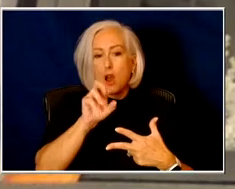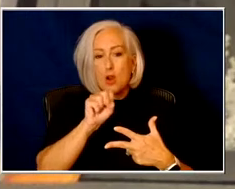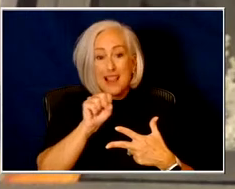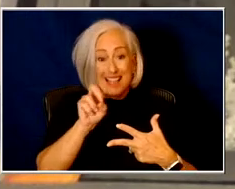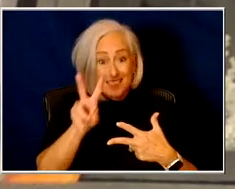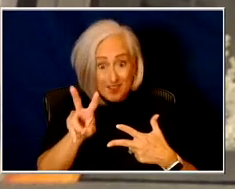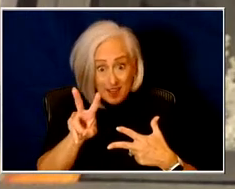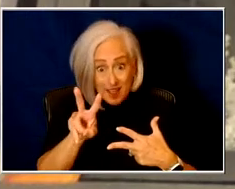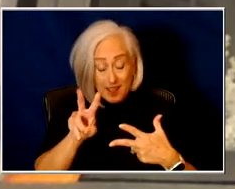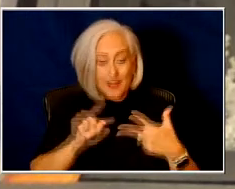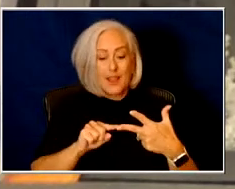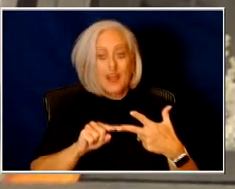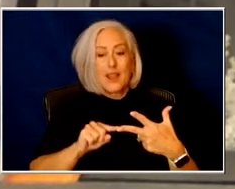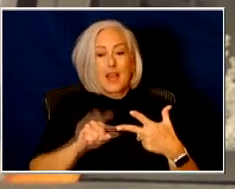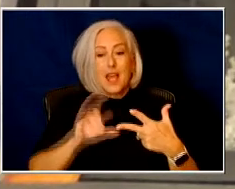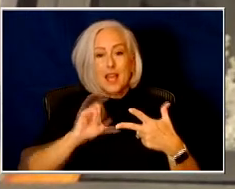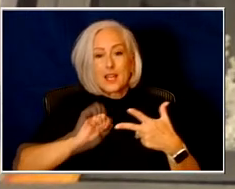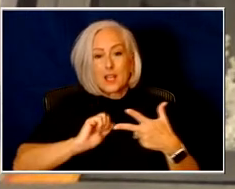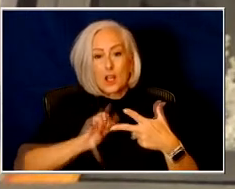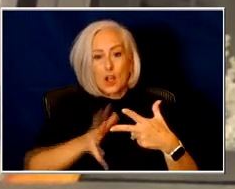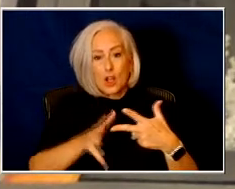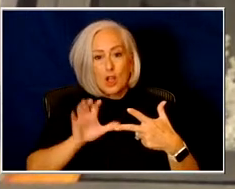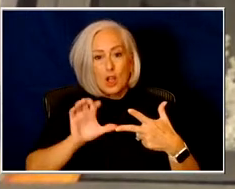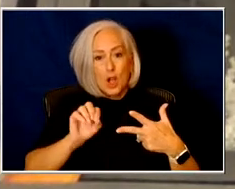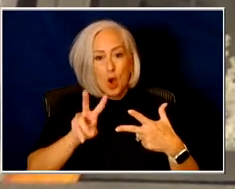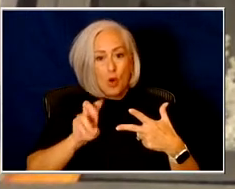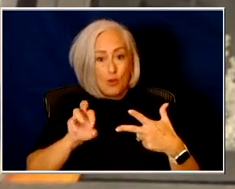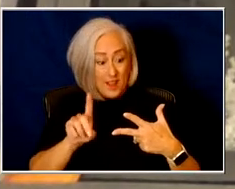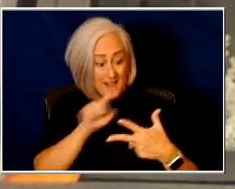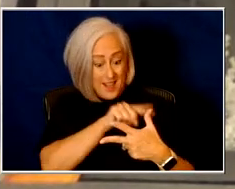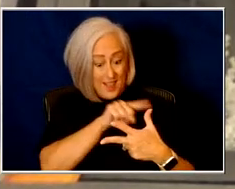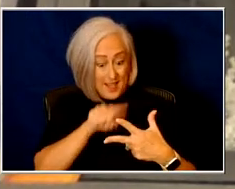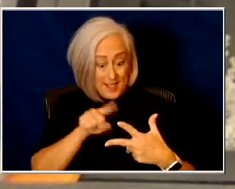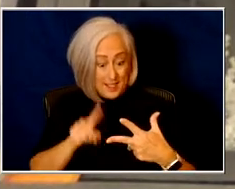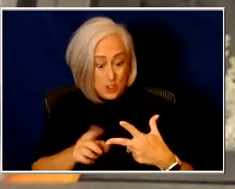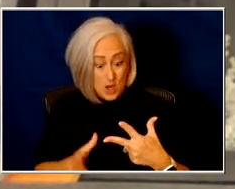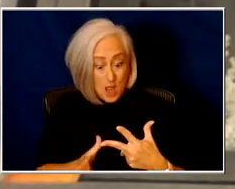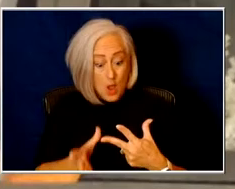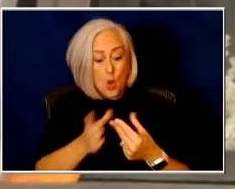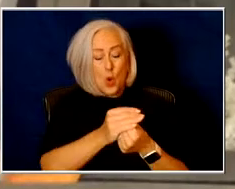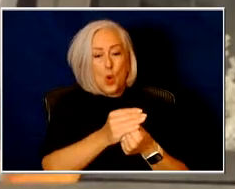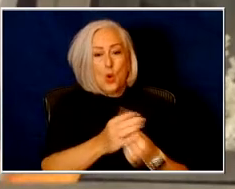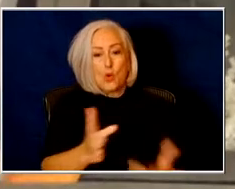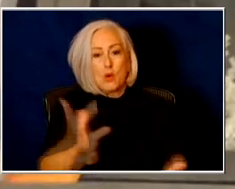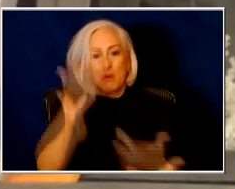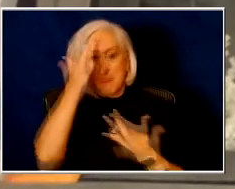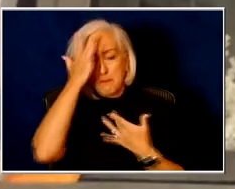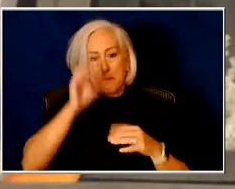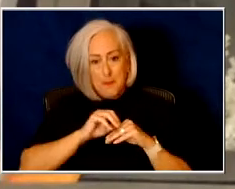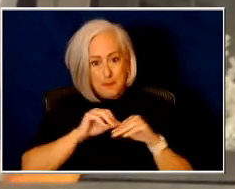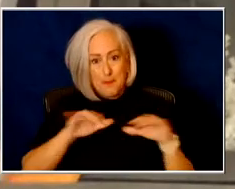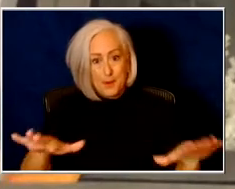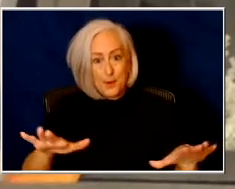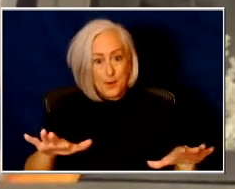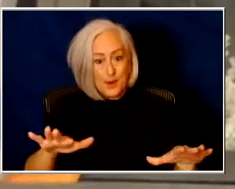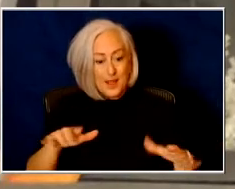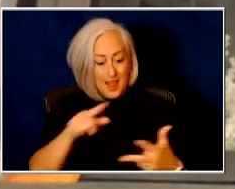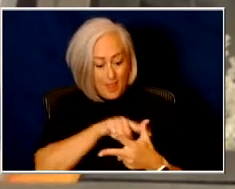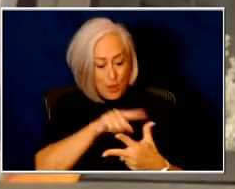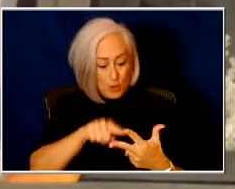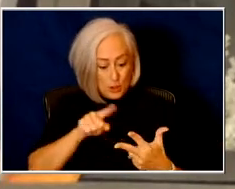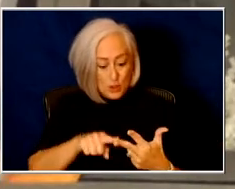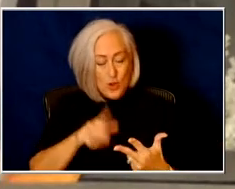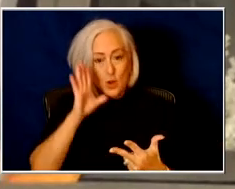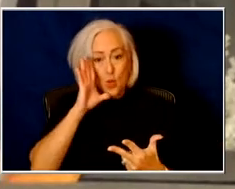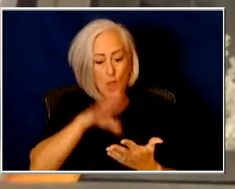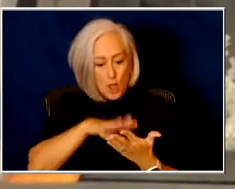and covid cases as these new variants learn to evade our our immunity due to